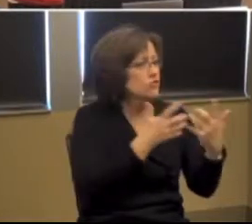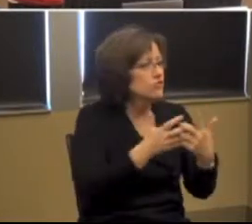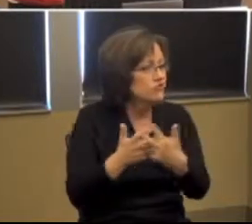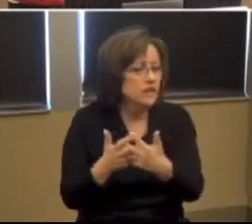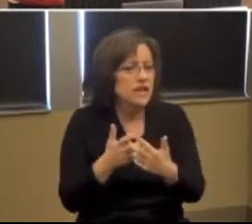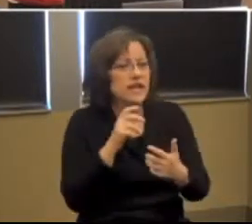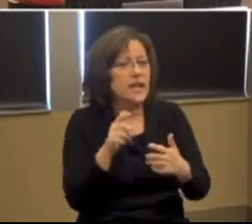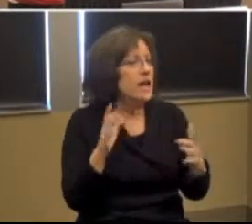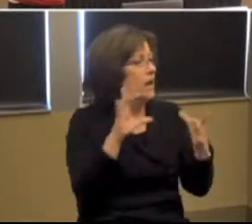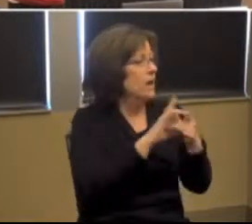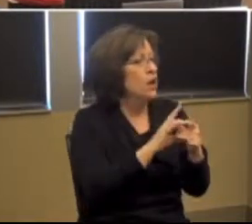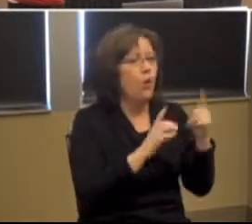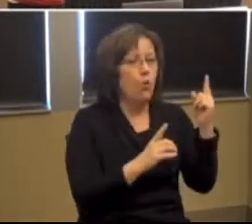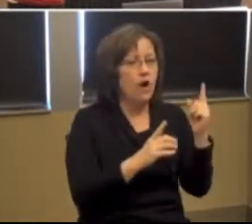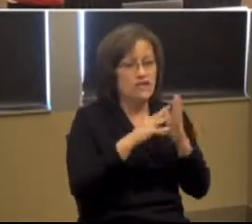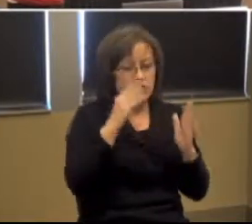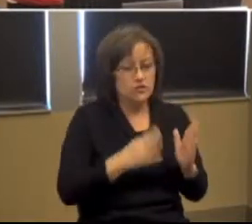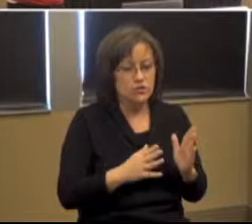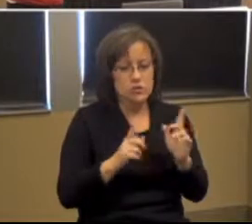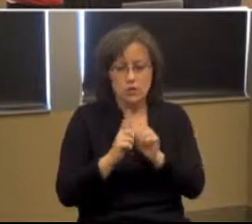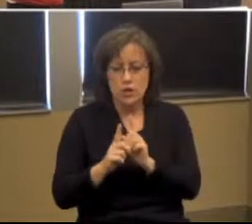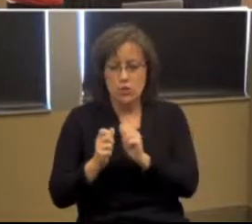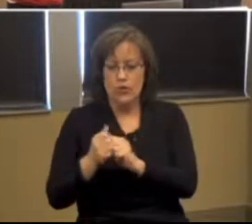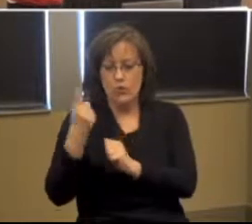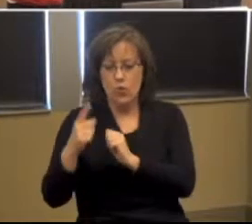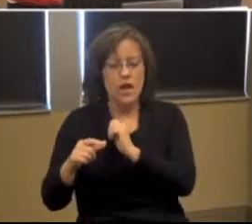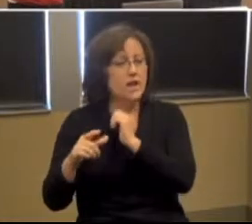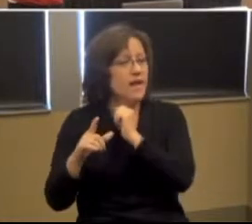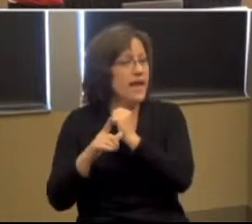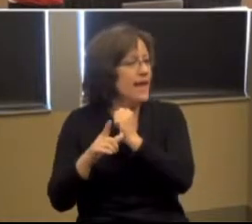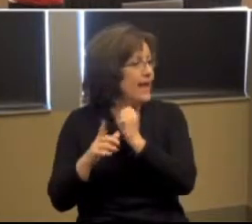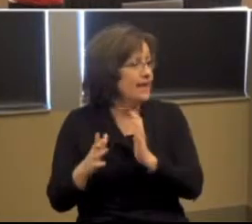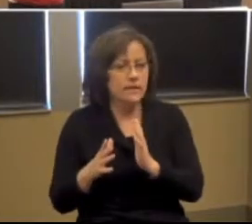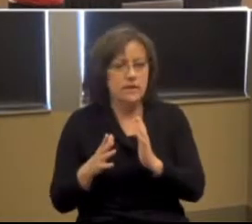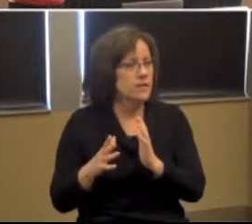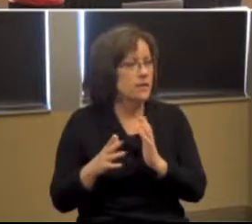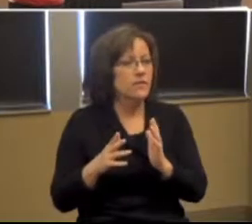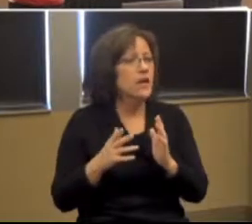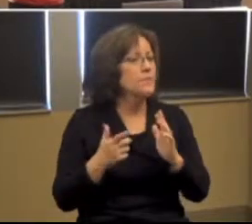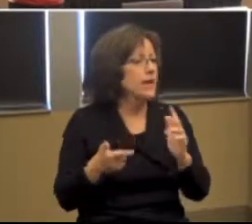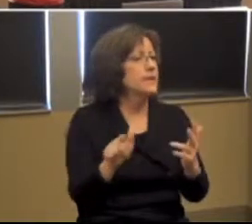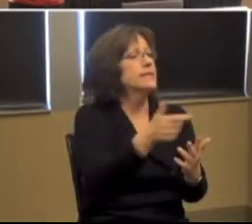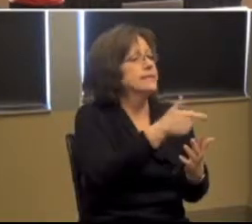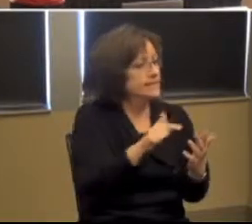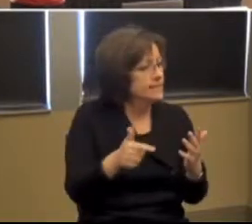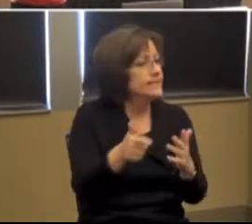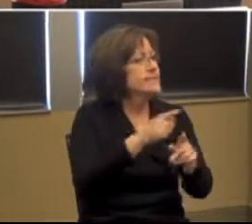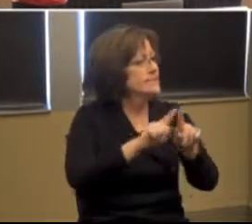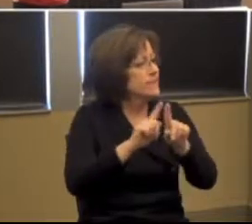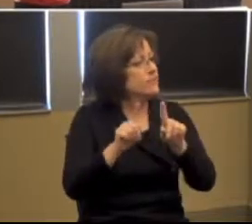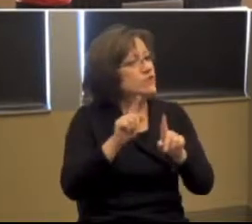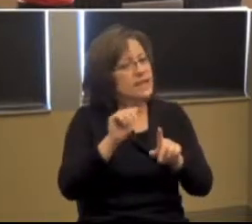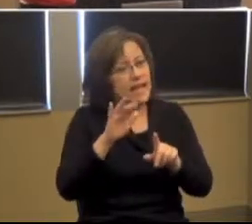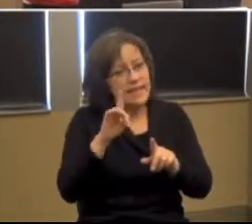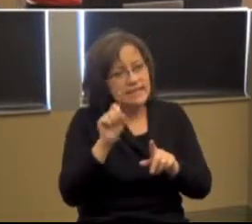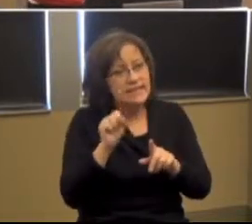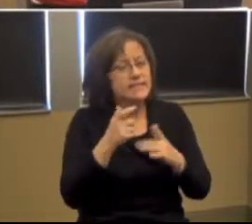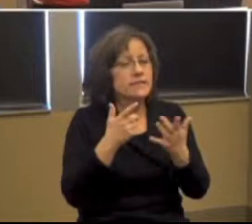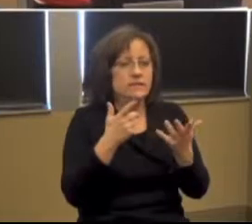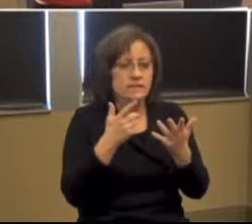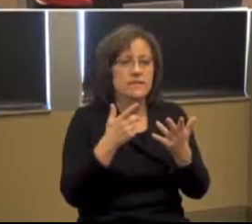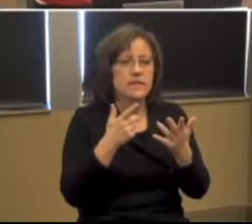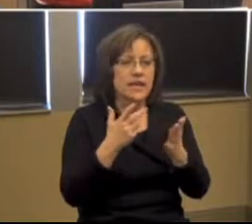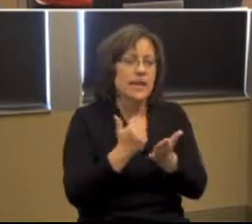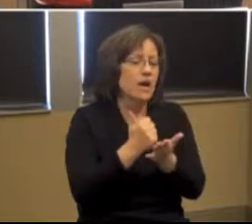student with one aide, that they get to work with lots of different people. So that focuses on skill generalization. It helps